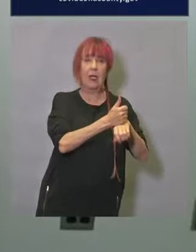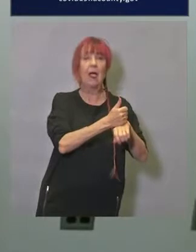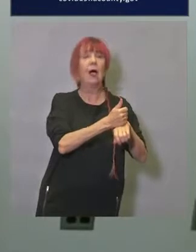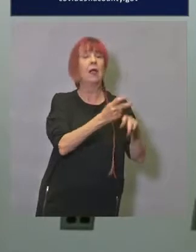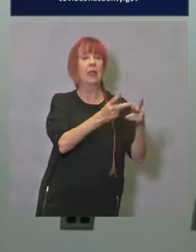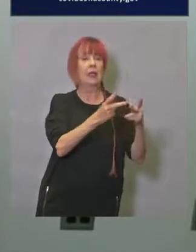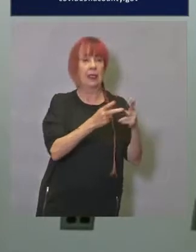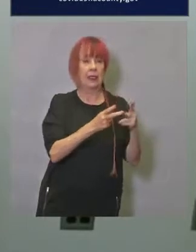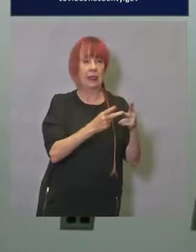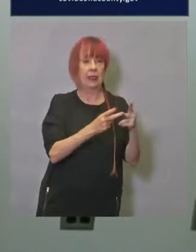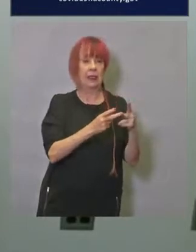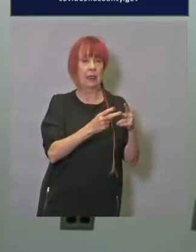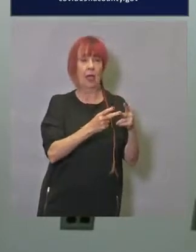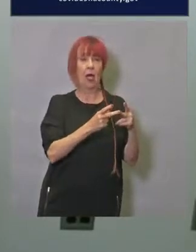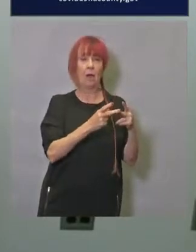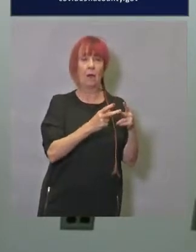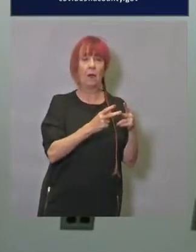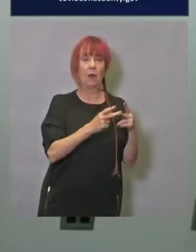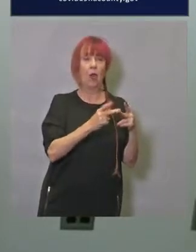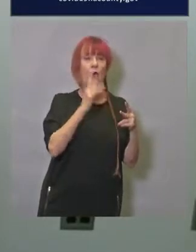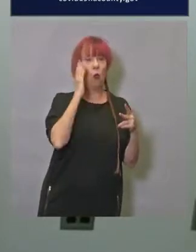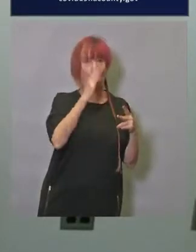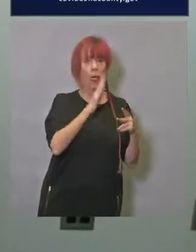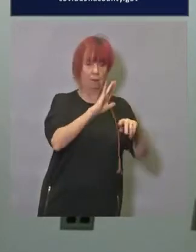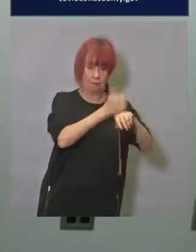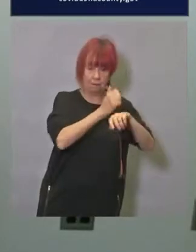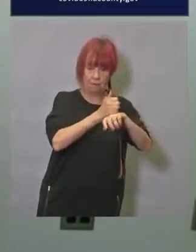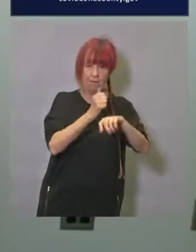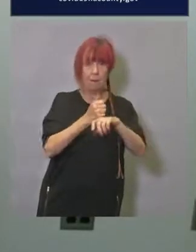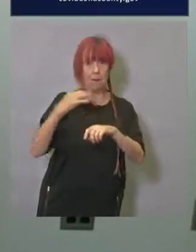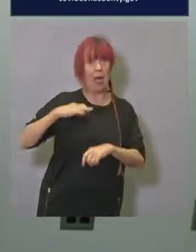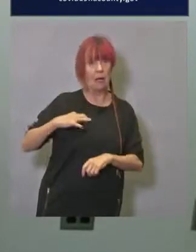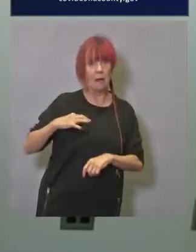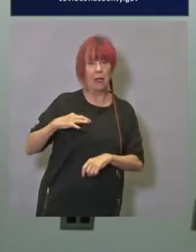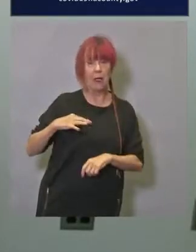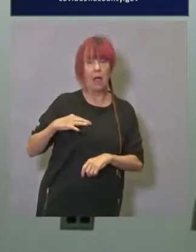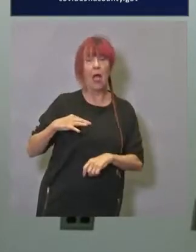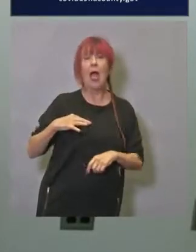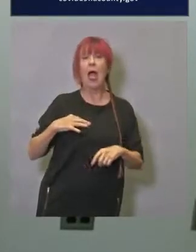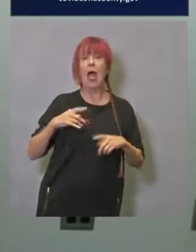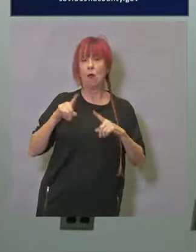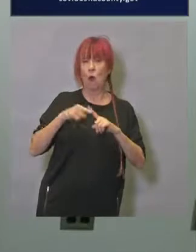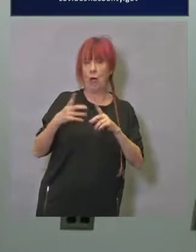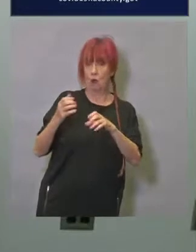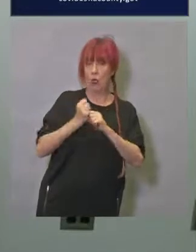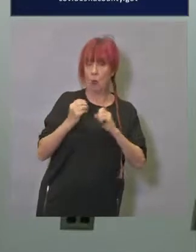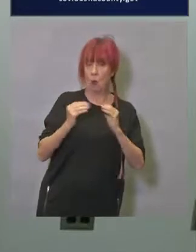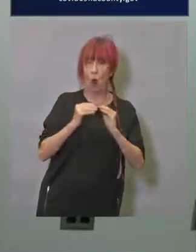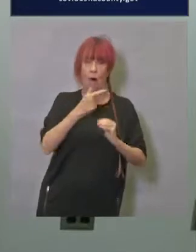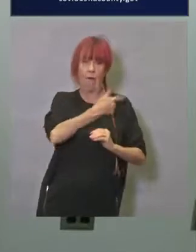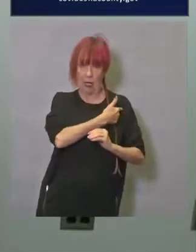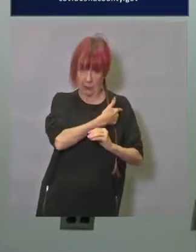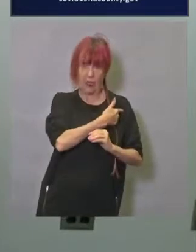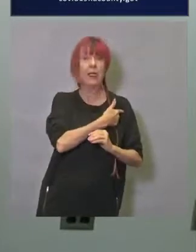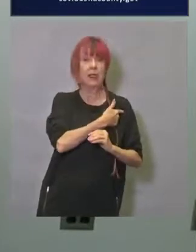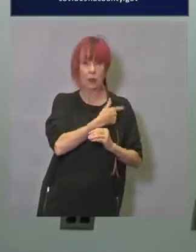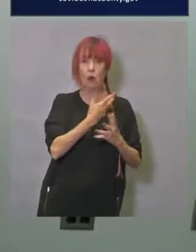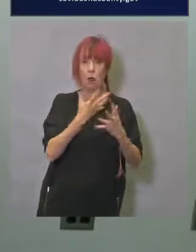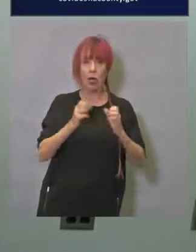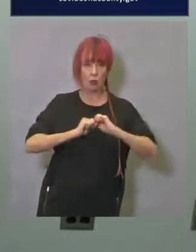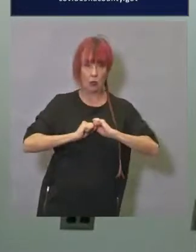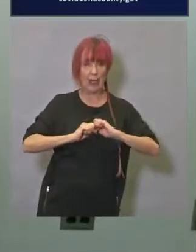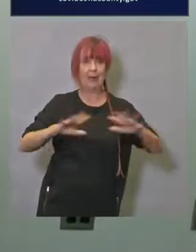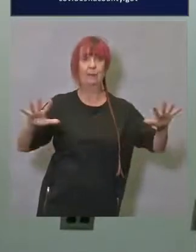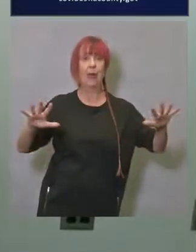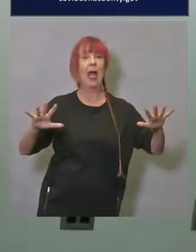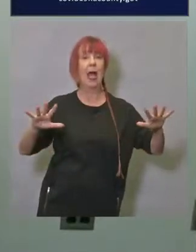sites are going to be extraordinarily helpful. And as we get more vaccine, we obviously look to expanding our